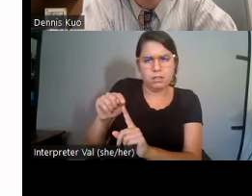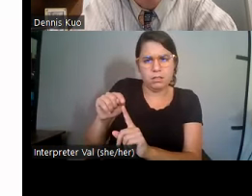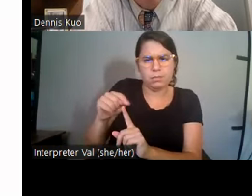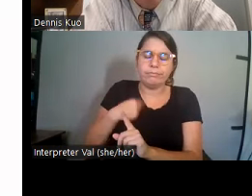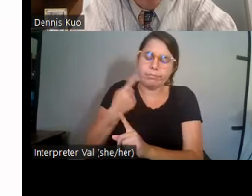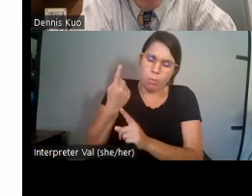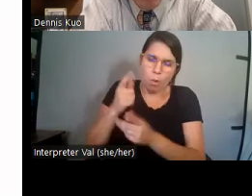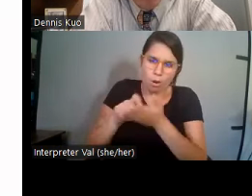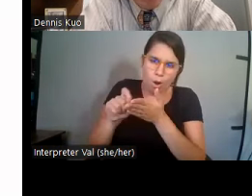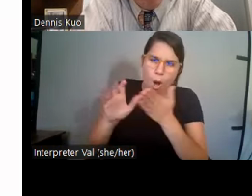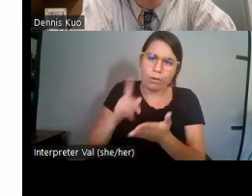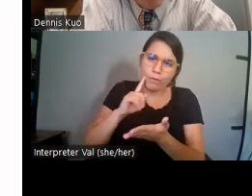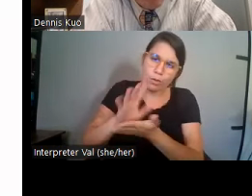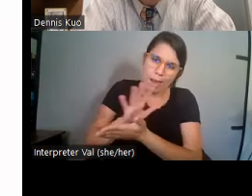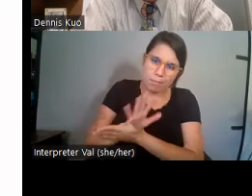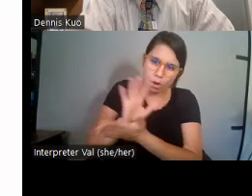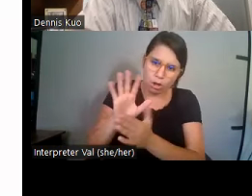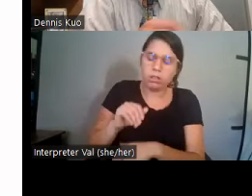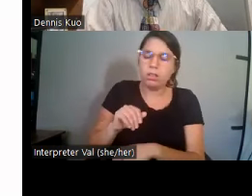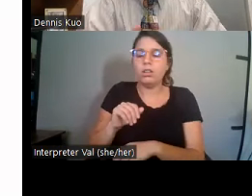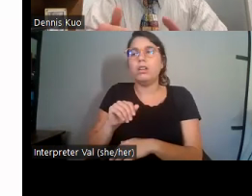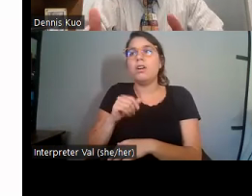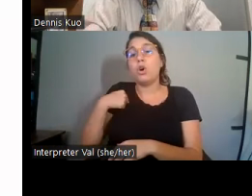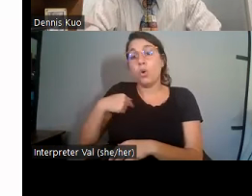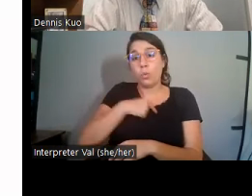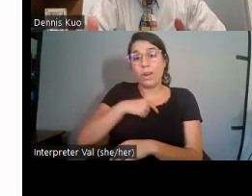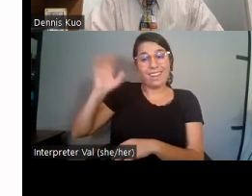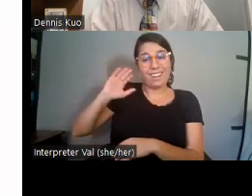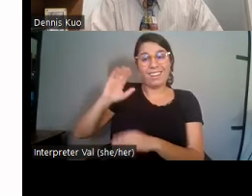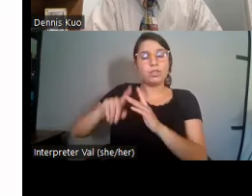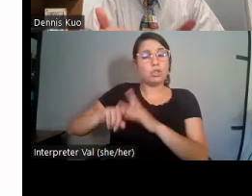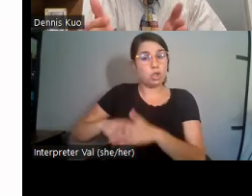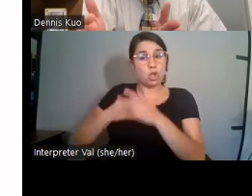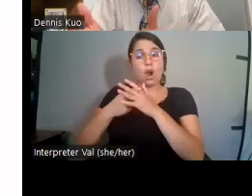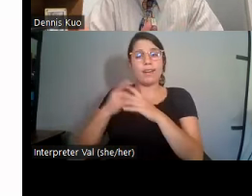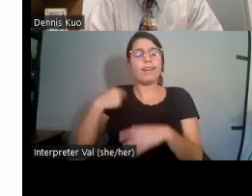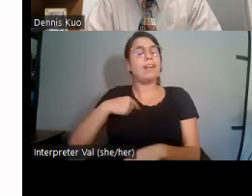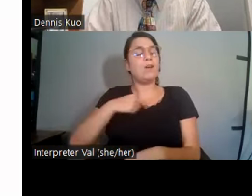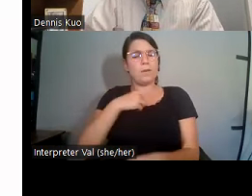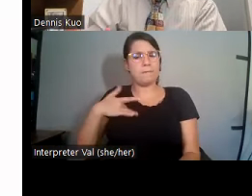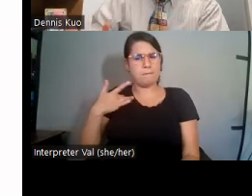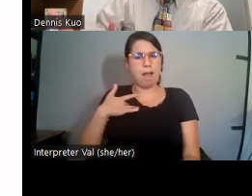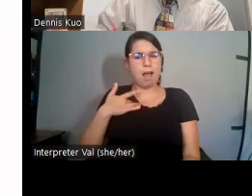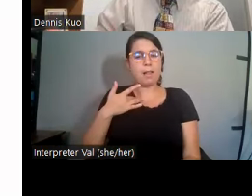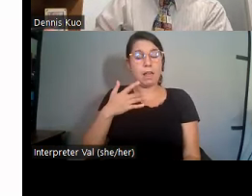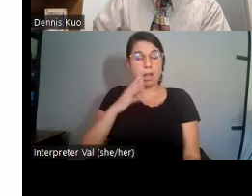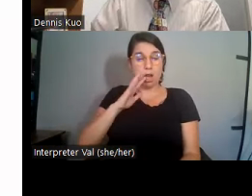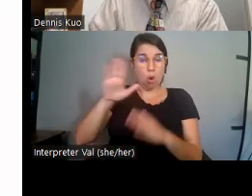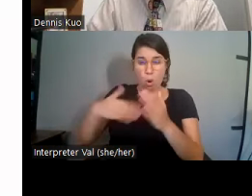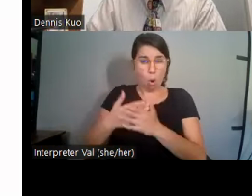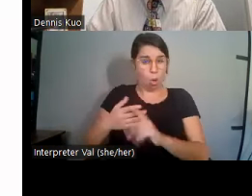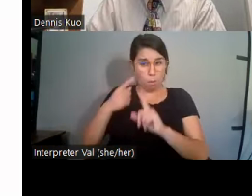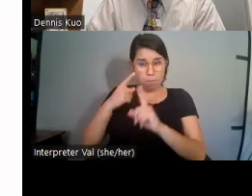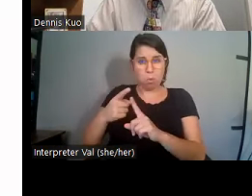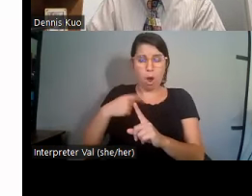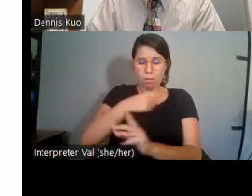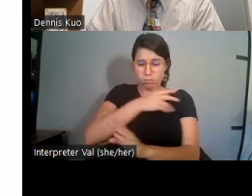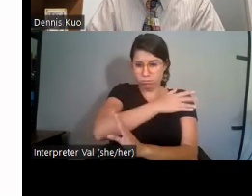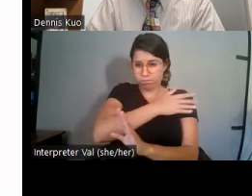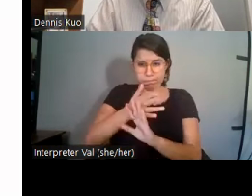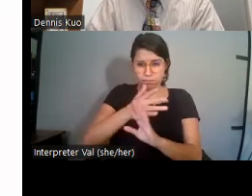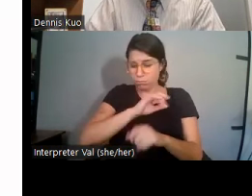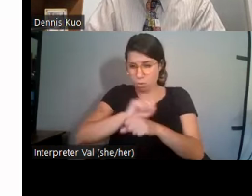this paper, is that we started with saying that we need the end result of healthy growth